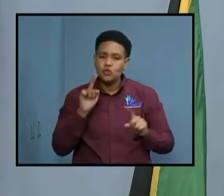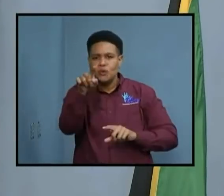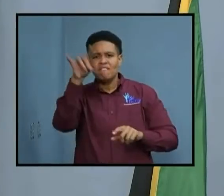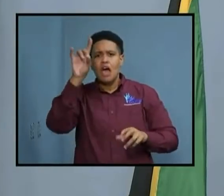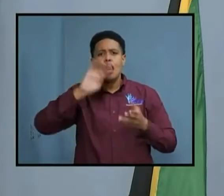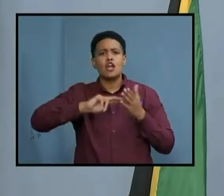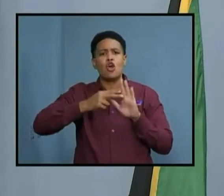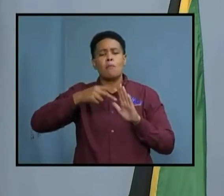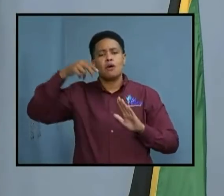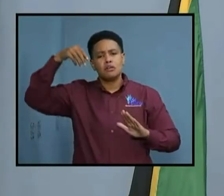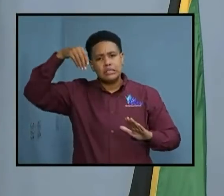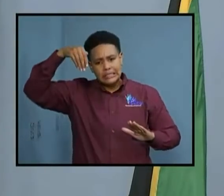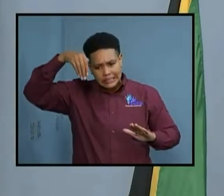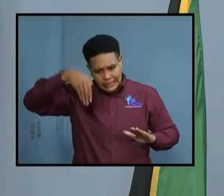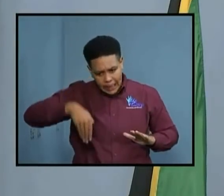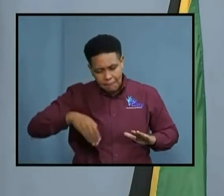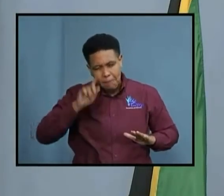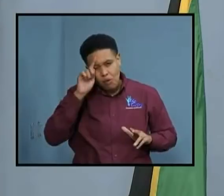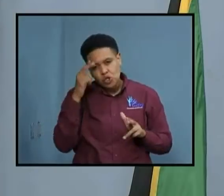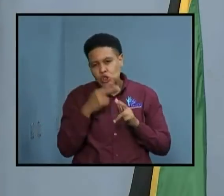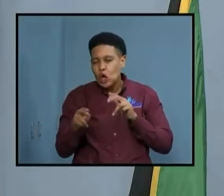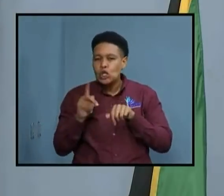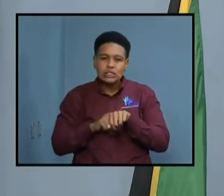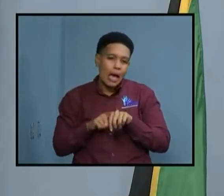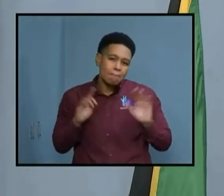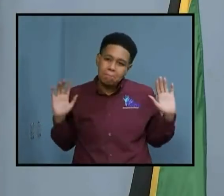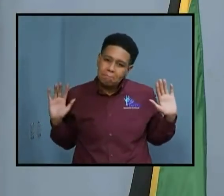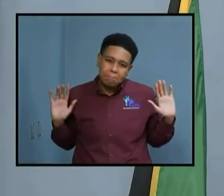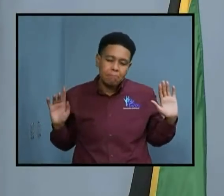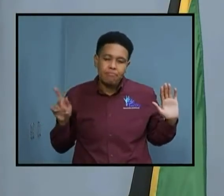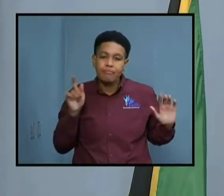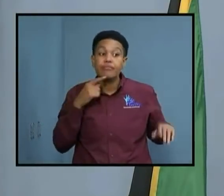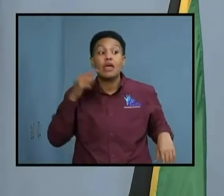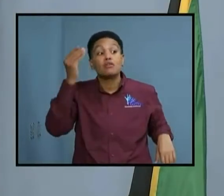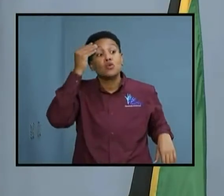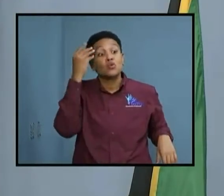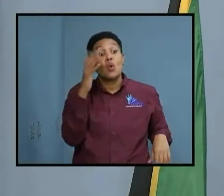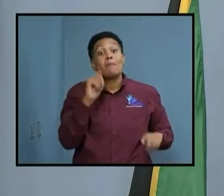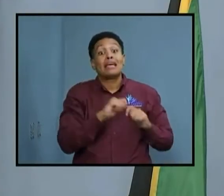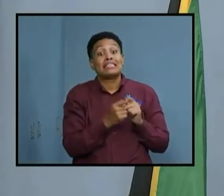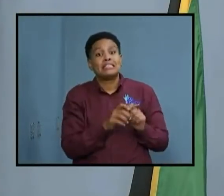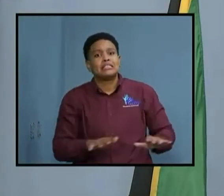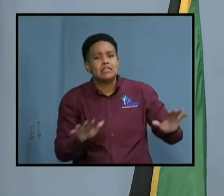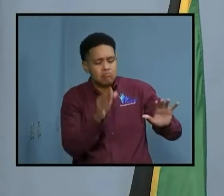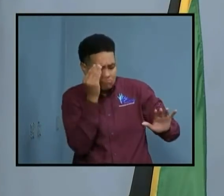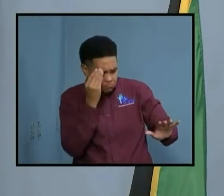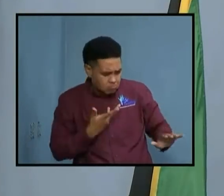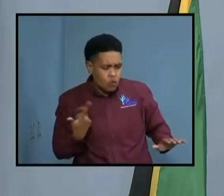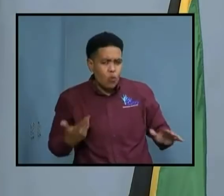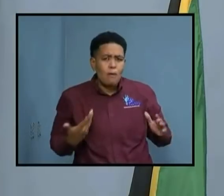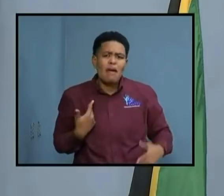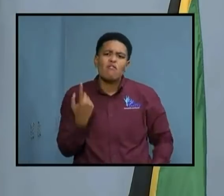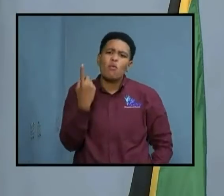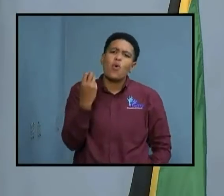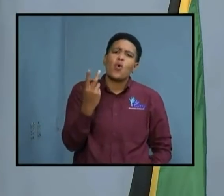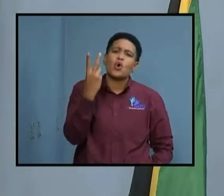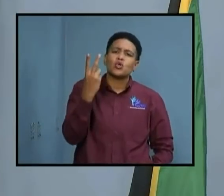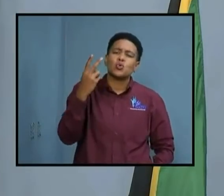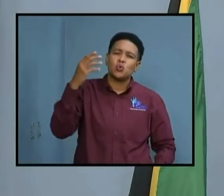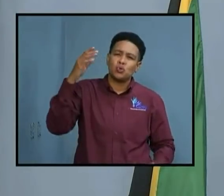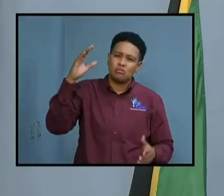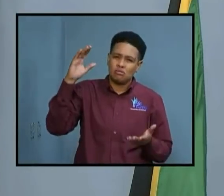but just for a while. And so I'm being told by the team that we may have had one or two